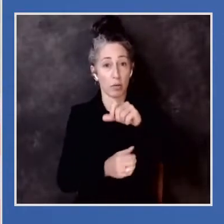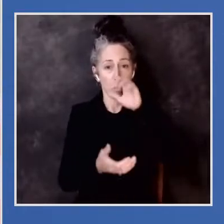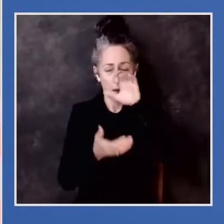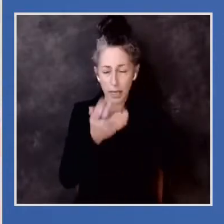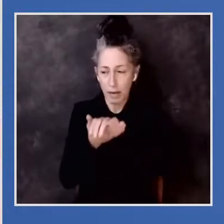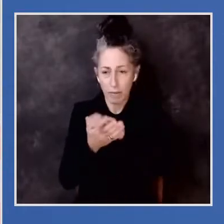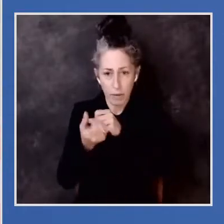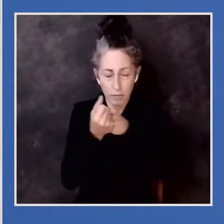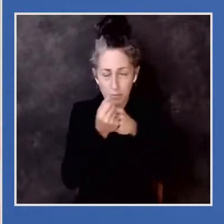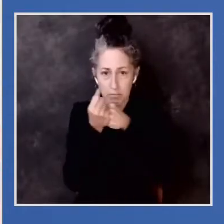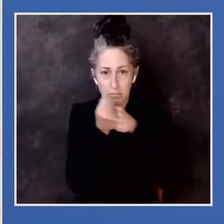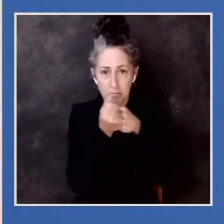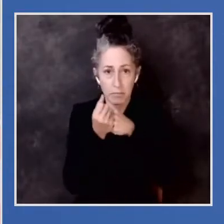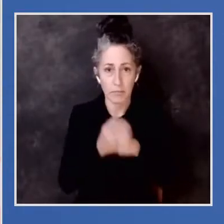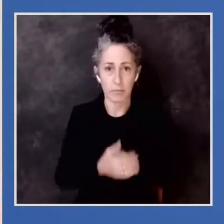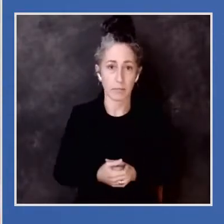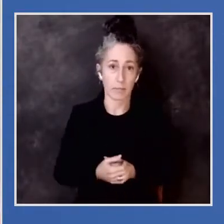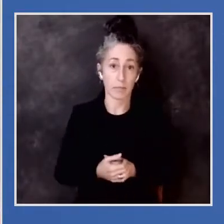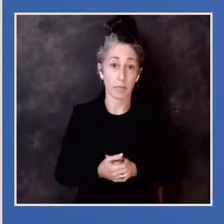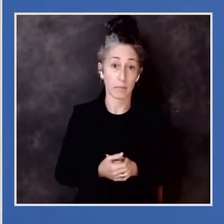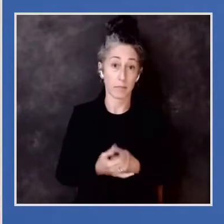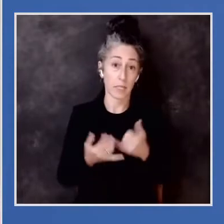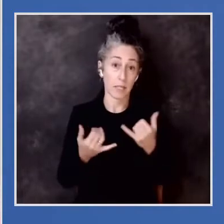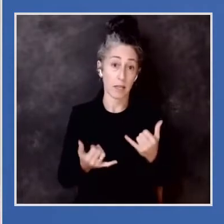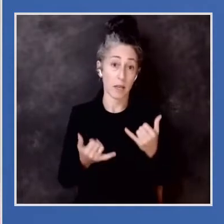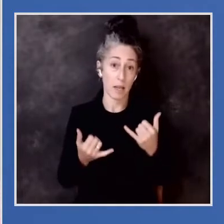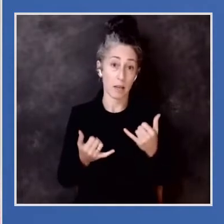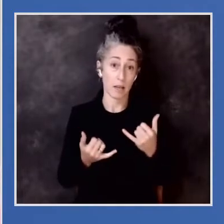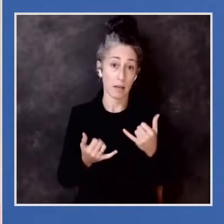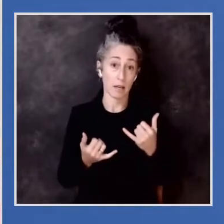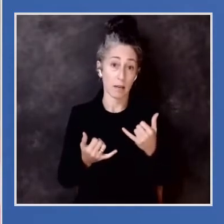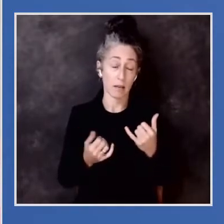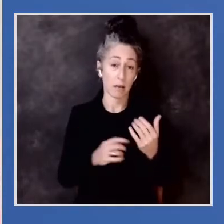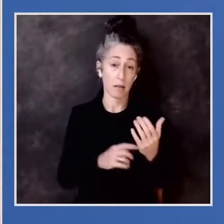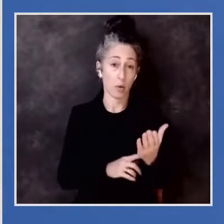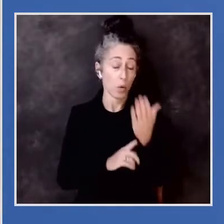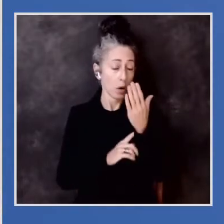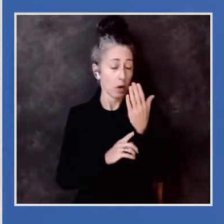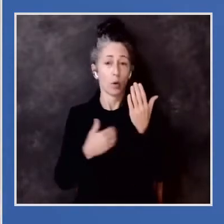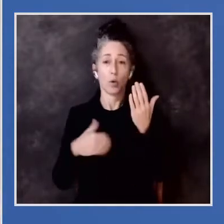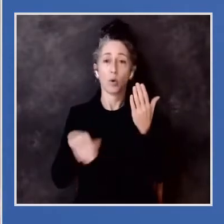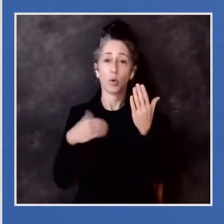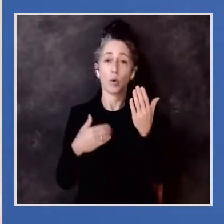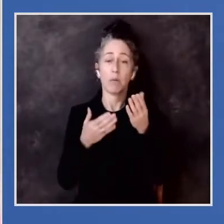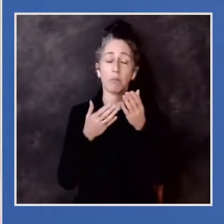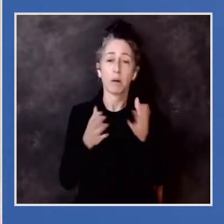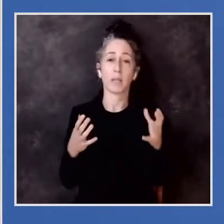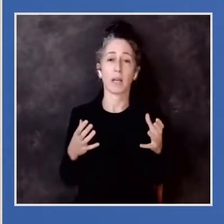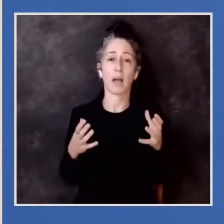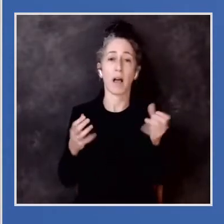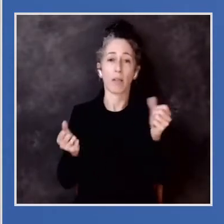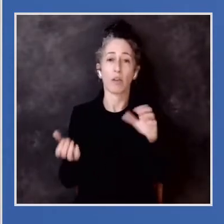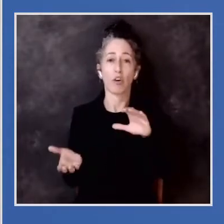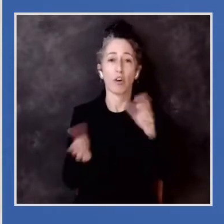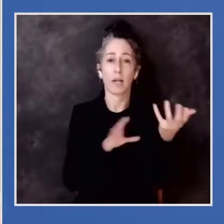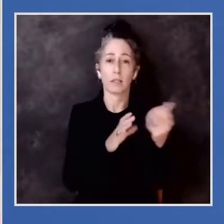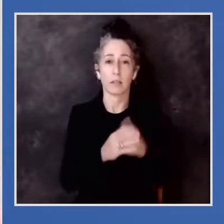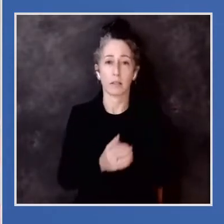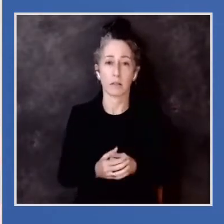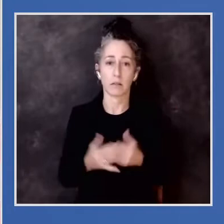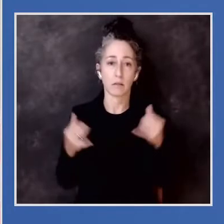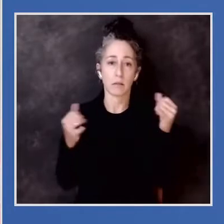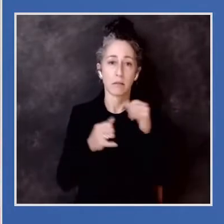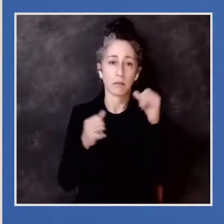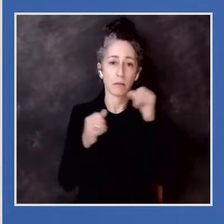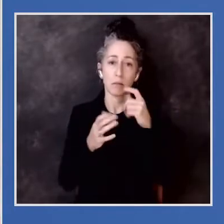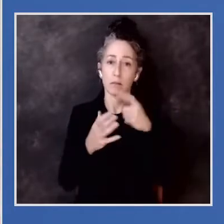Today, we're facing a public health crisis of historic proportions. And with winter at